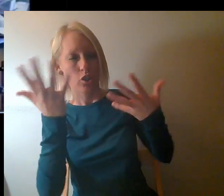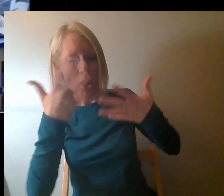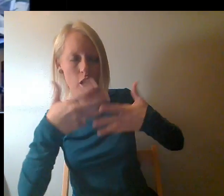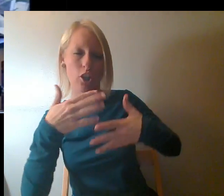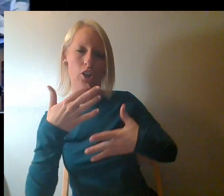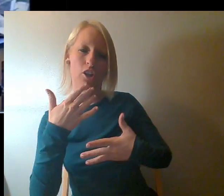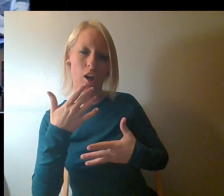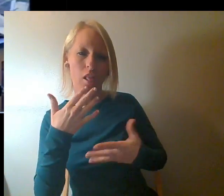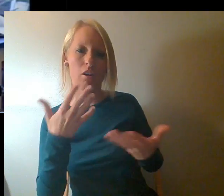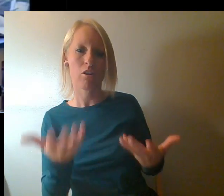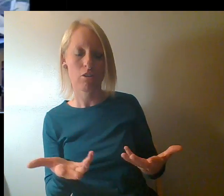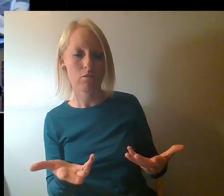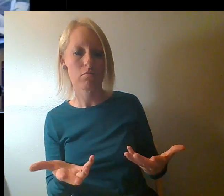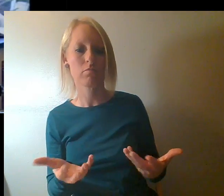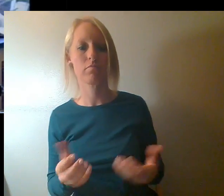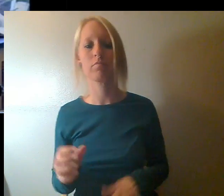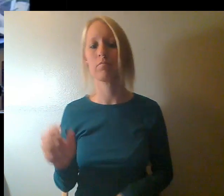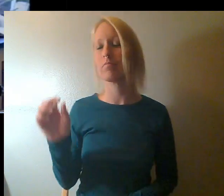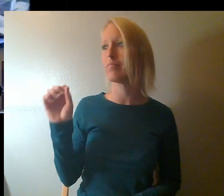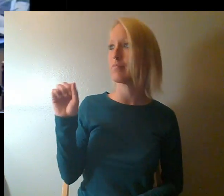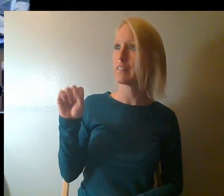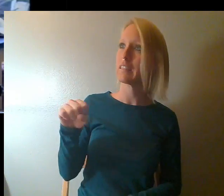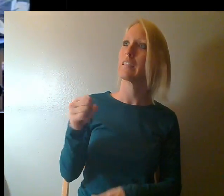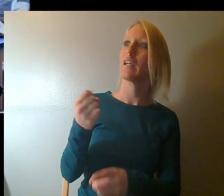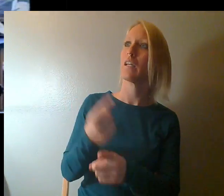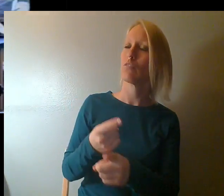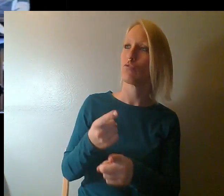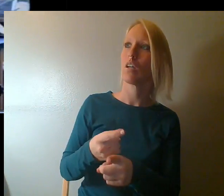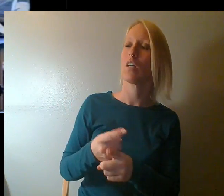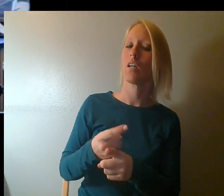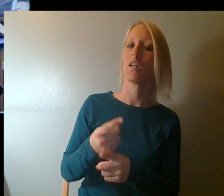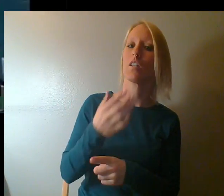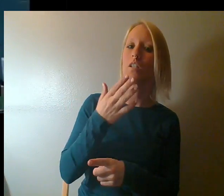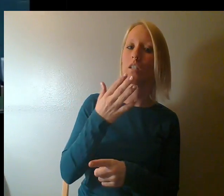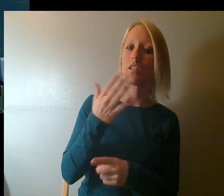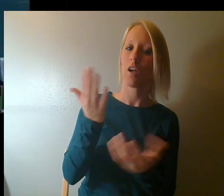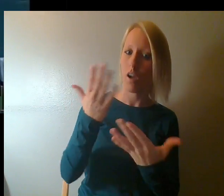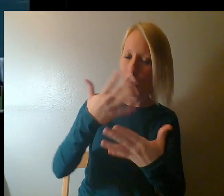darker. What else? What else?